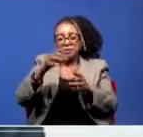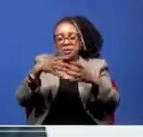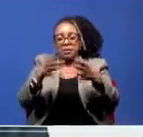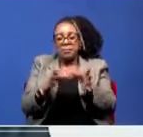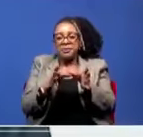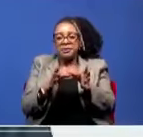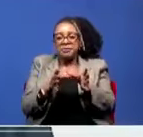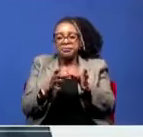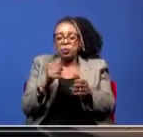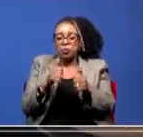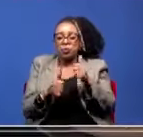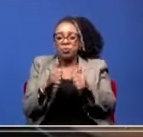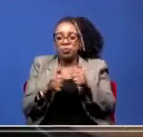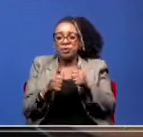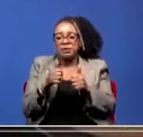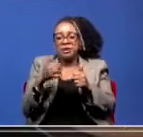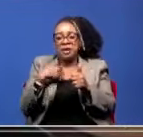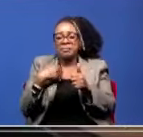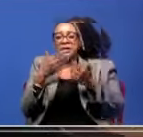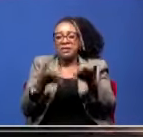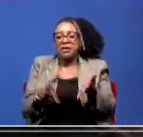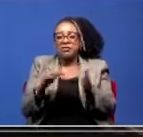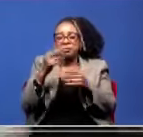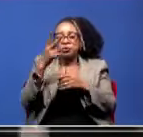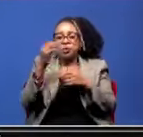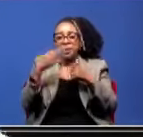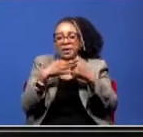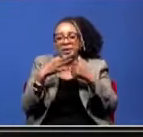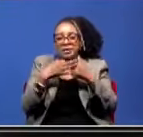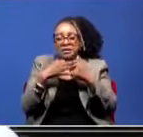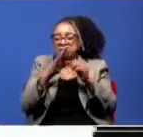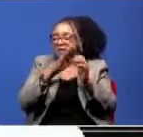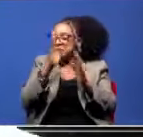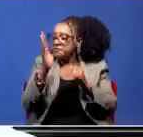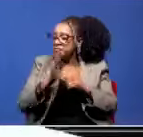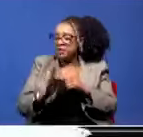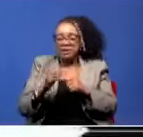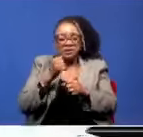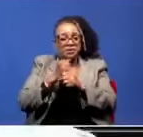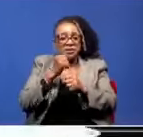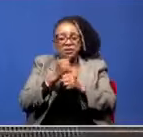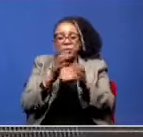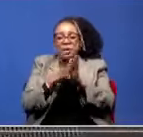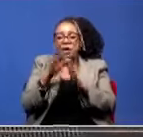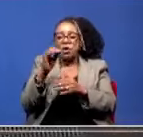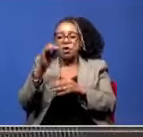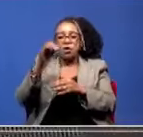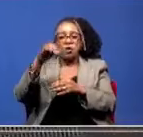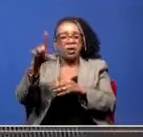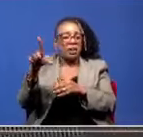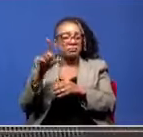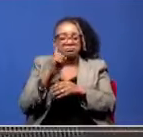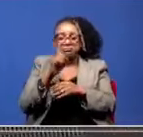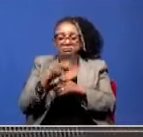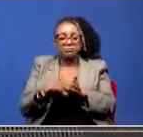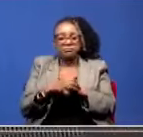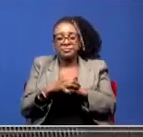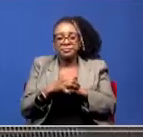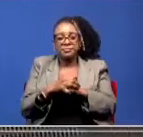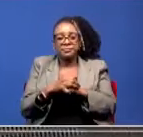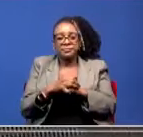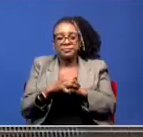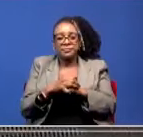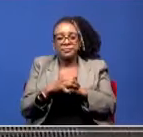company, which has been in existence since 2008, has never dealt in edible oils. There was a request for demonstration of